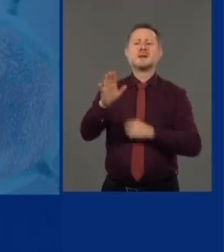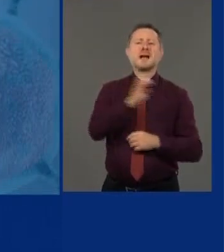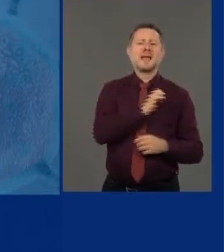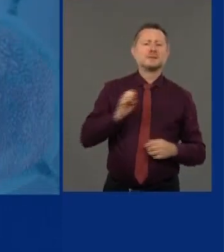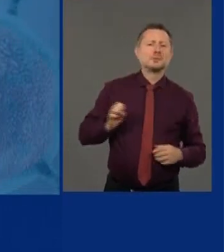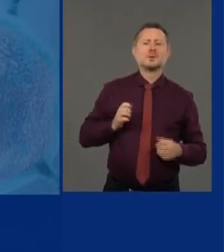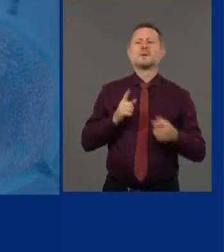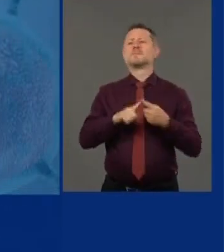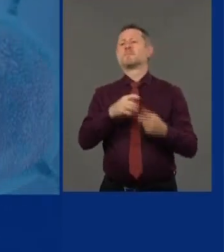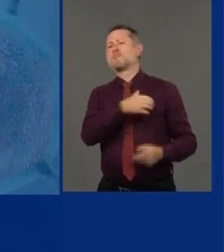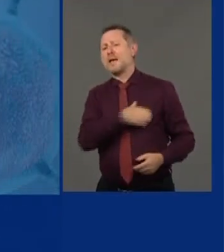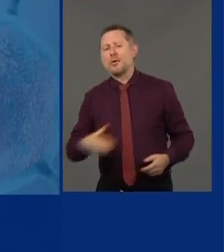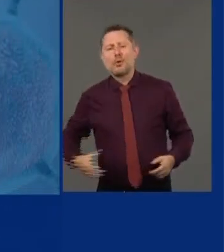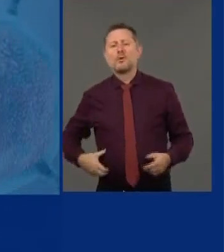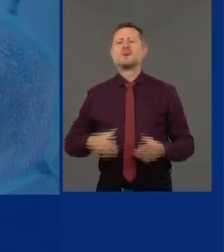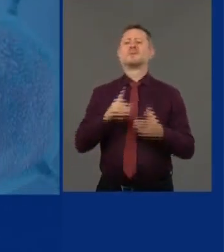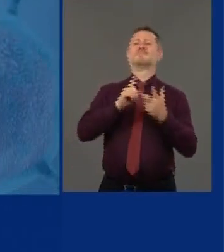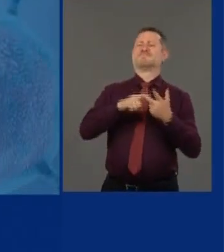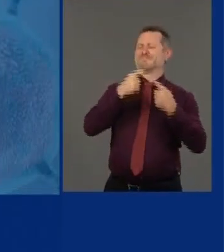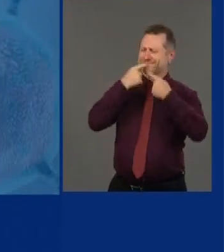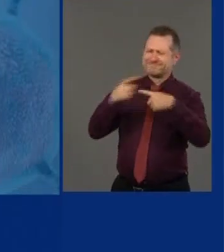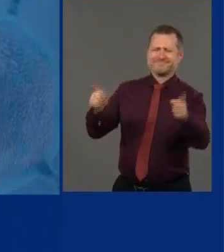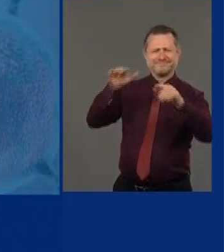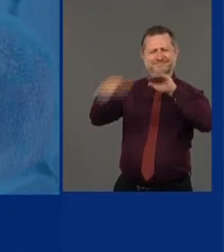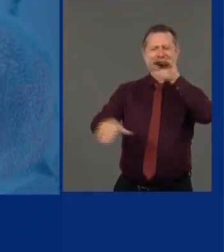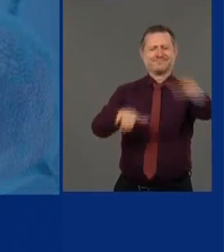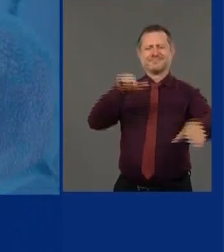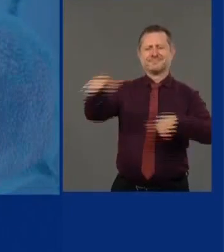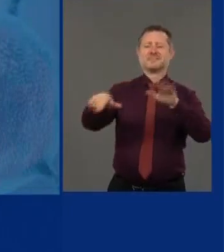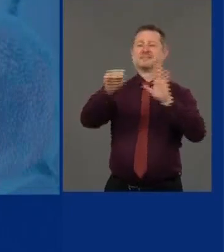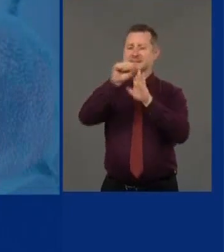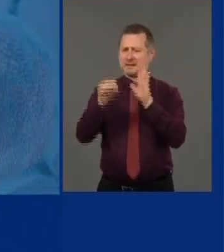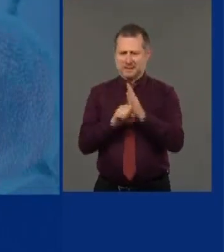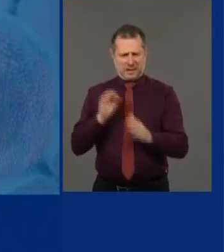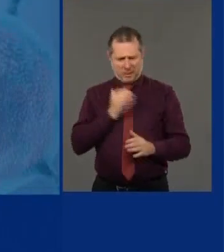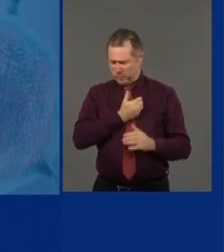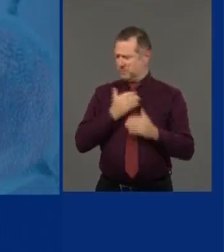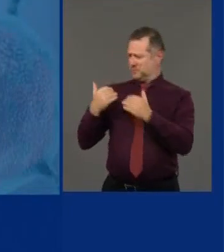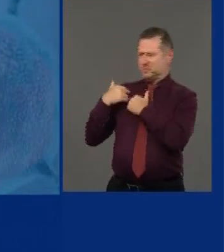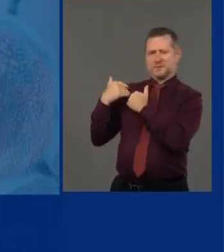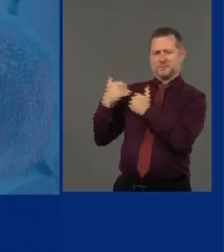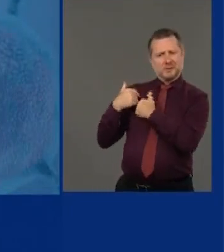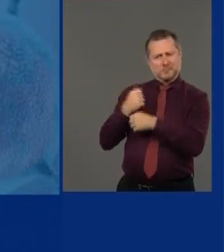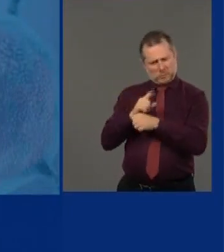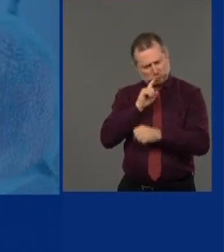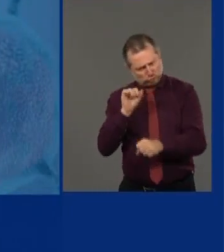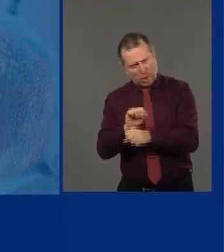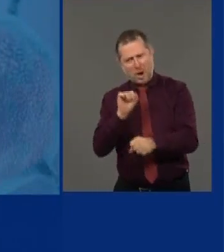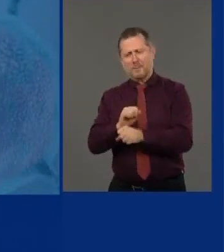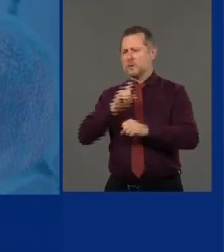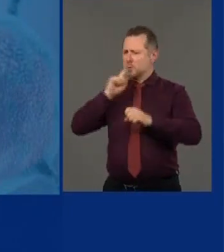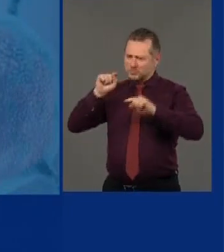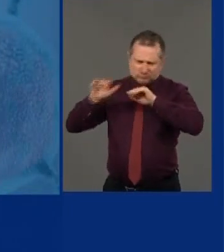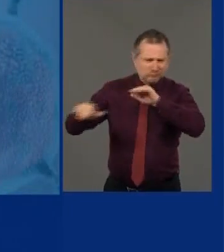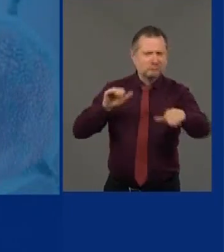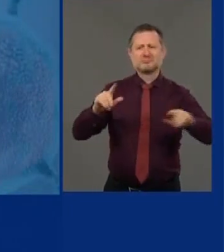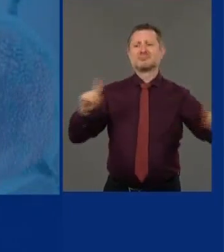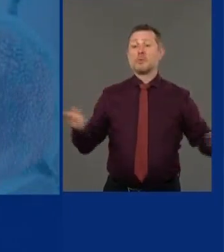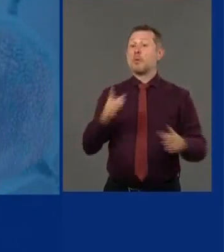the state, look, the state is more than doing its part. The responsibility for the